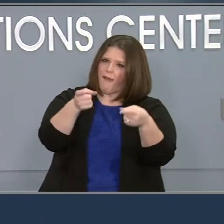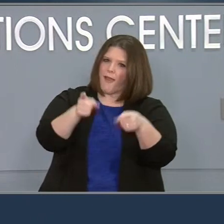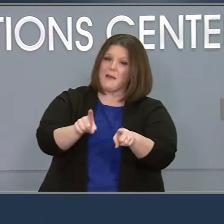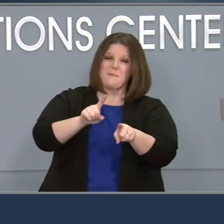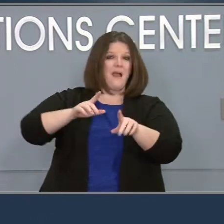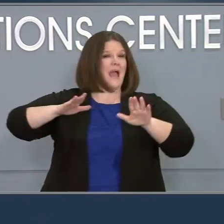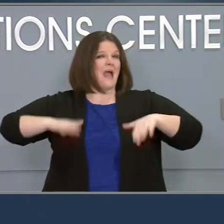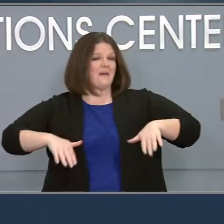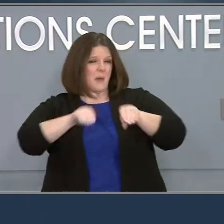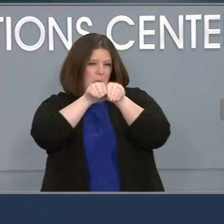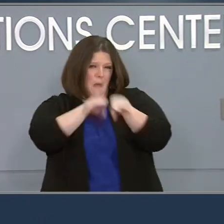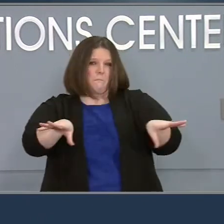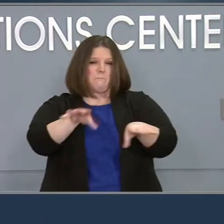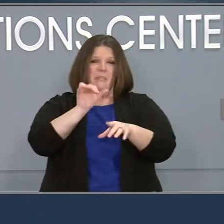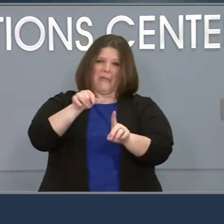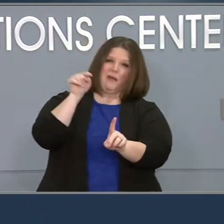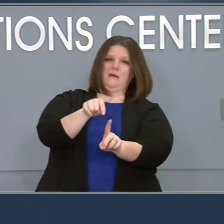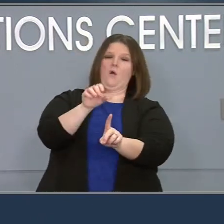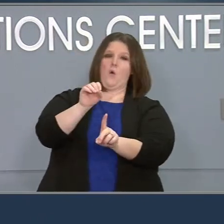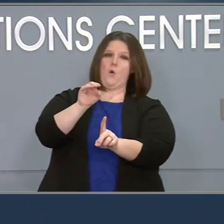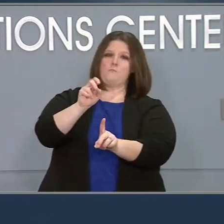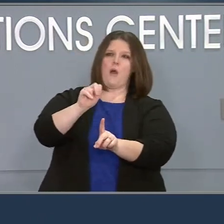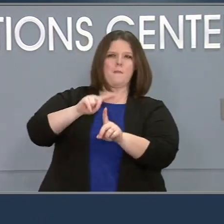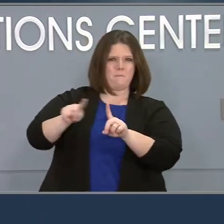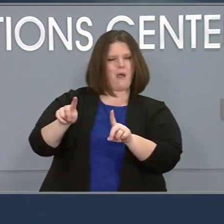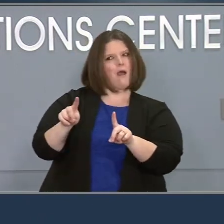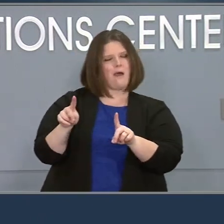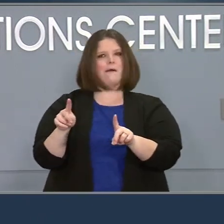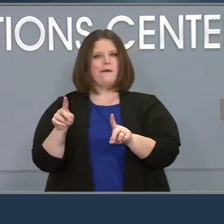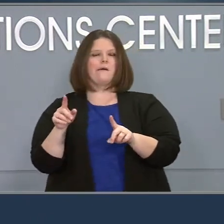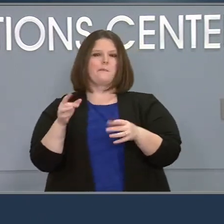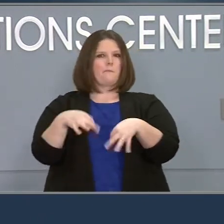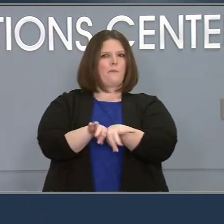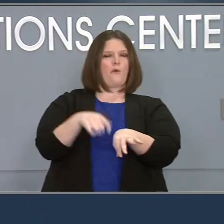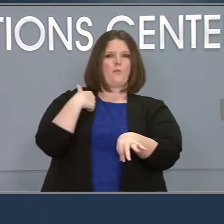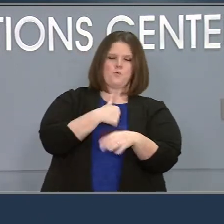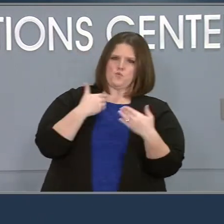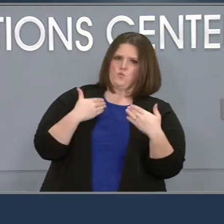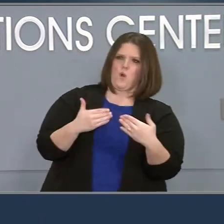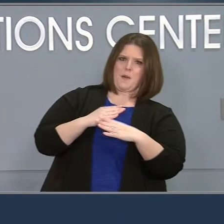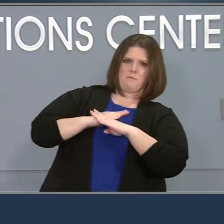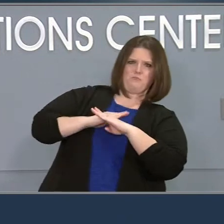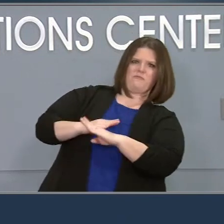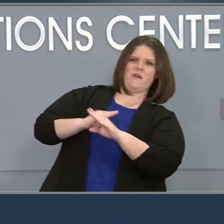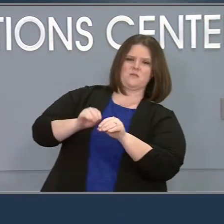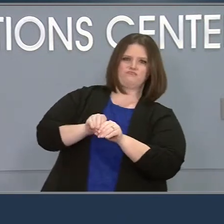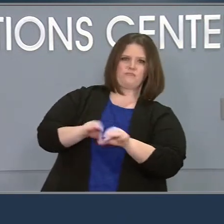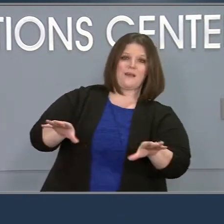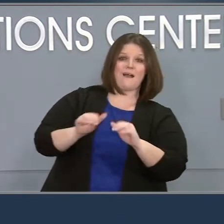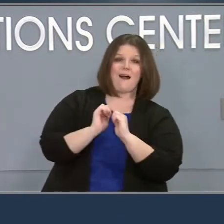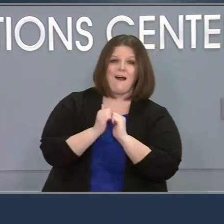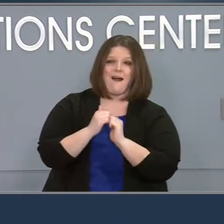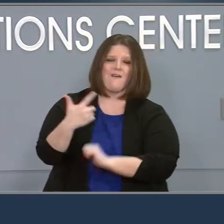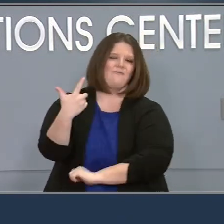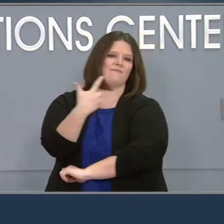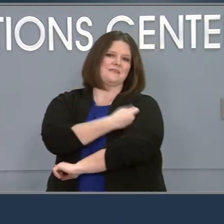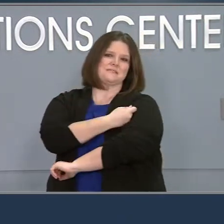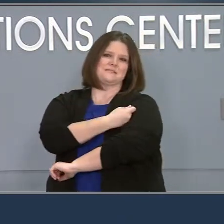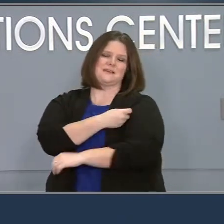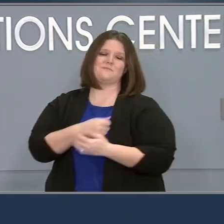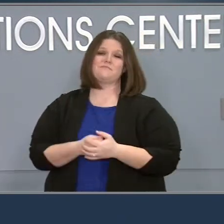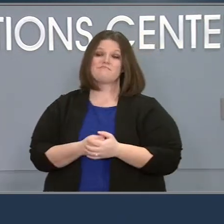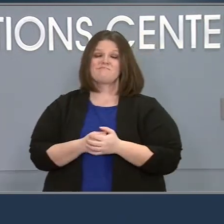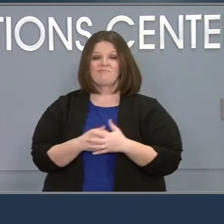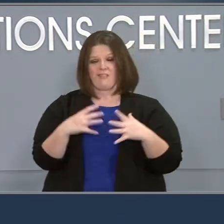are likely the result of colder weather and Thanksgiving gatherings. With the holidays approaching and people getting together,